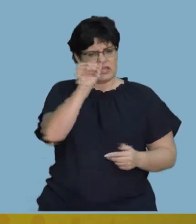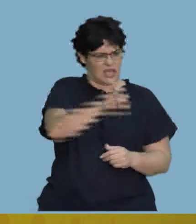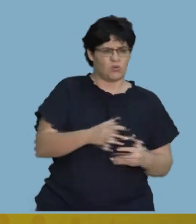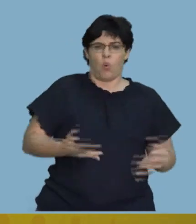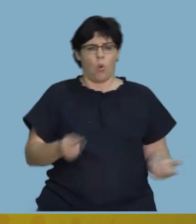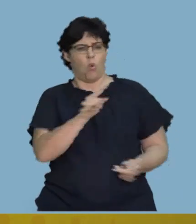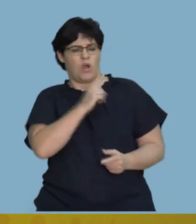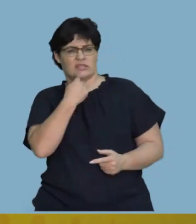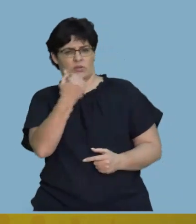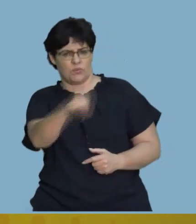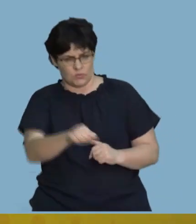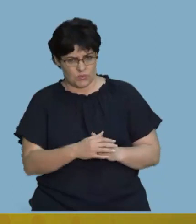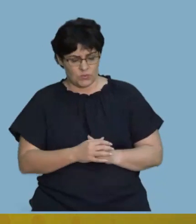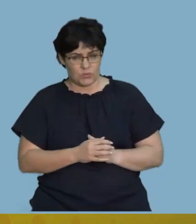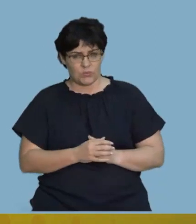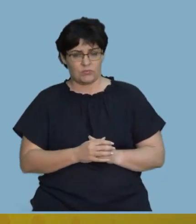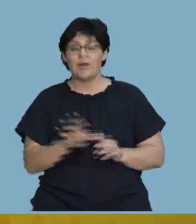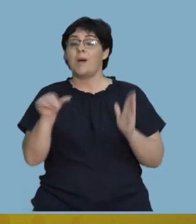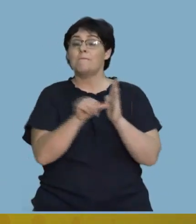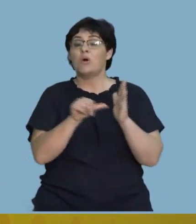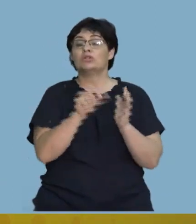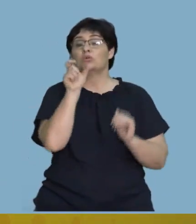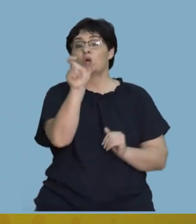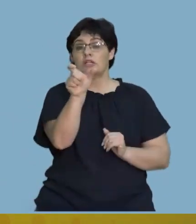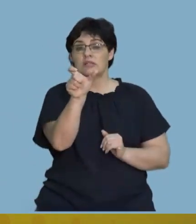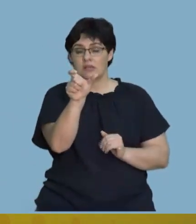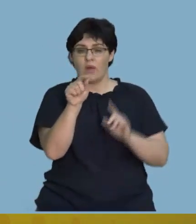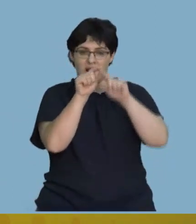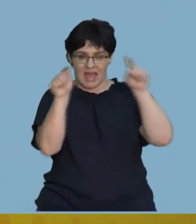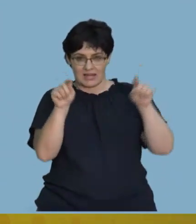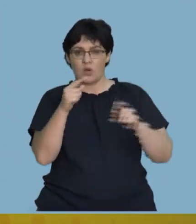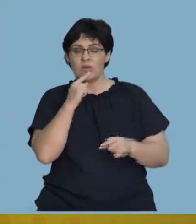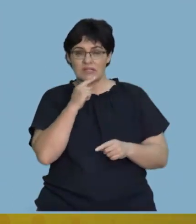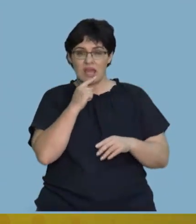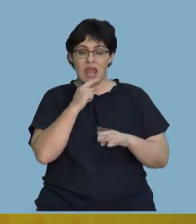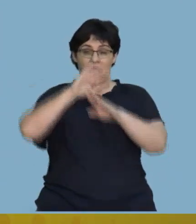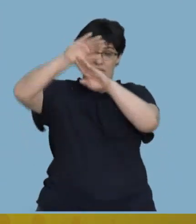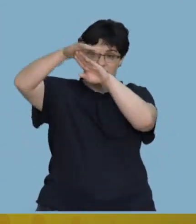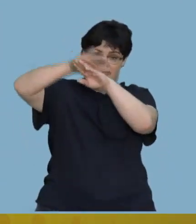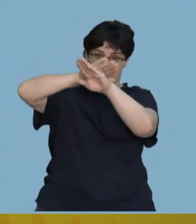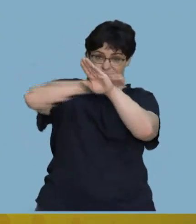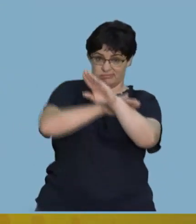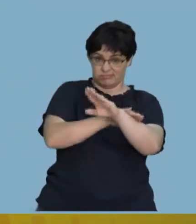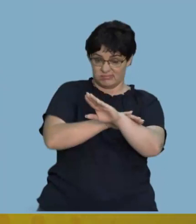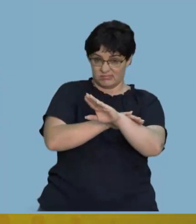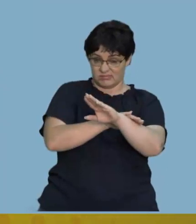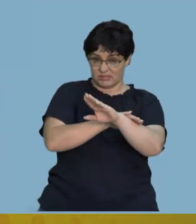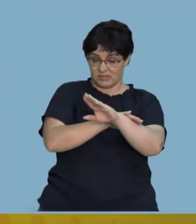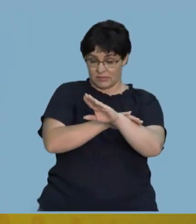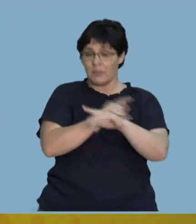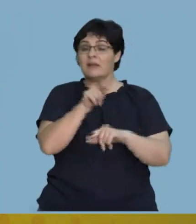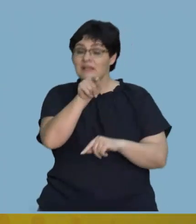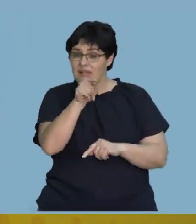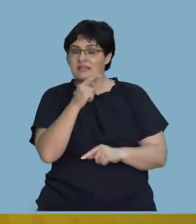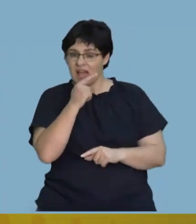this case, there's a keyword that we underlined. We said the surface is rough, and it suggested that there is a